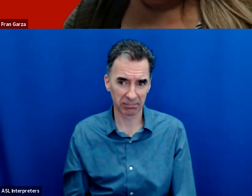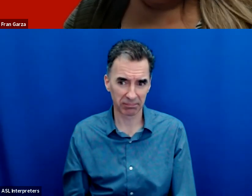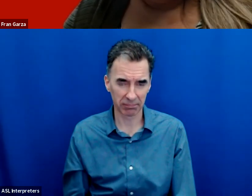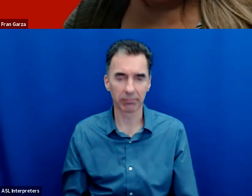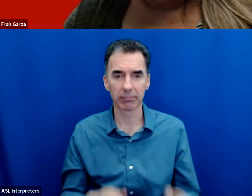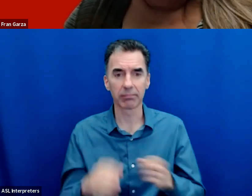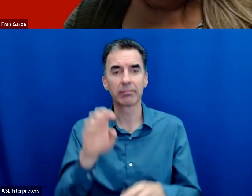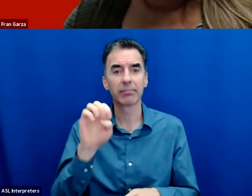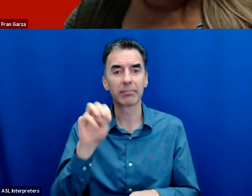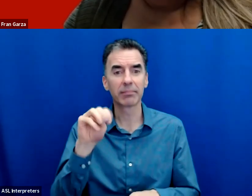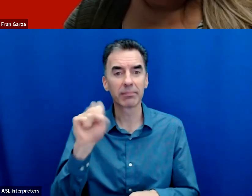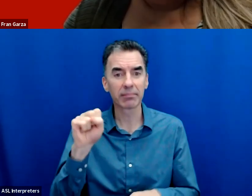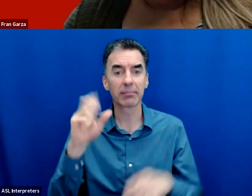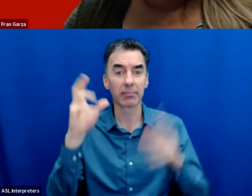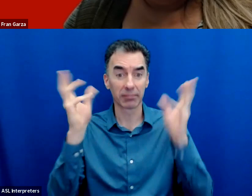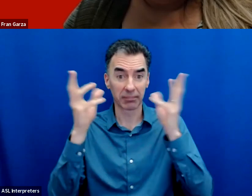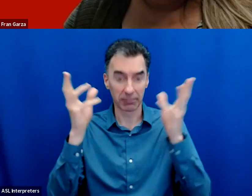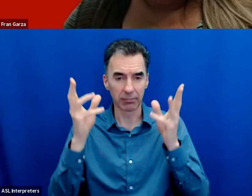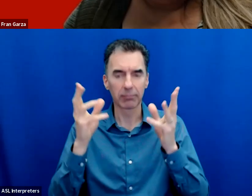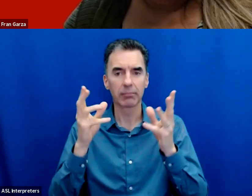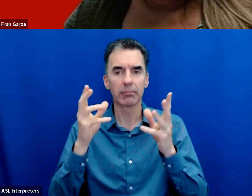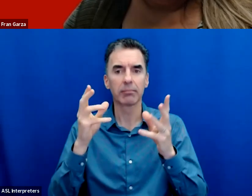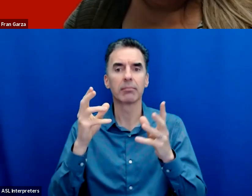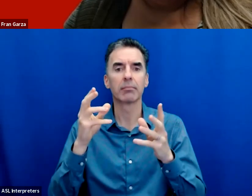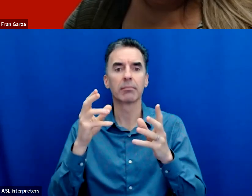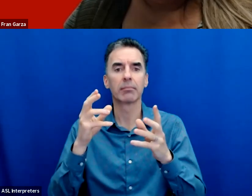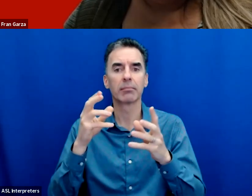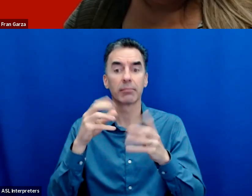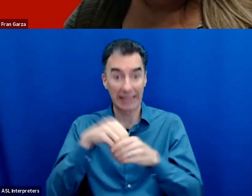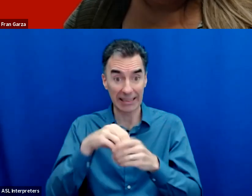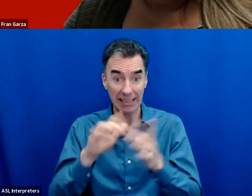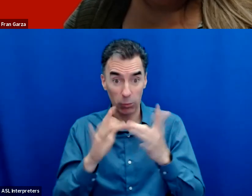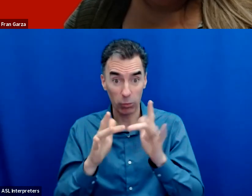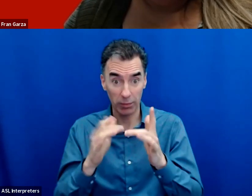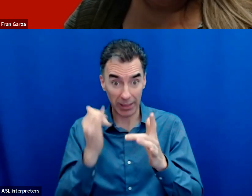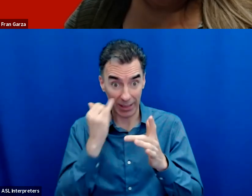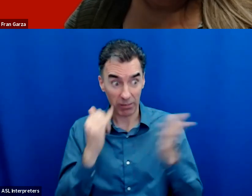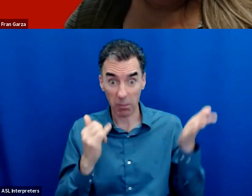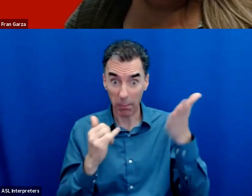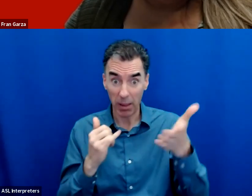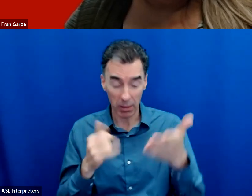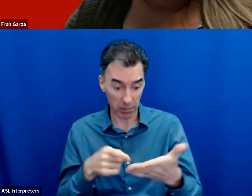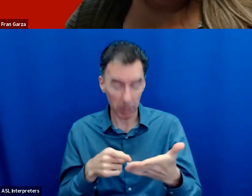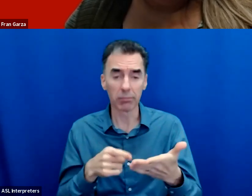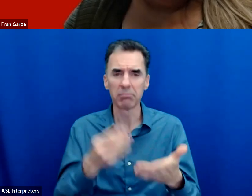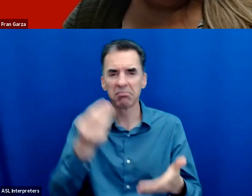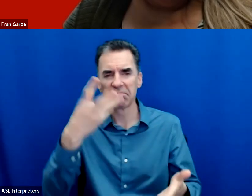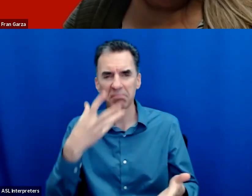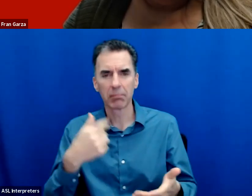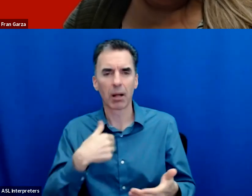EMS and ambulances are within the network. If you happen to get a bill for one of those, work with us or Delta Health Systems to get that